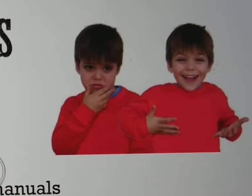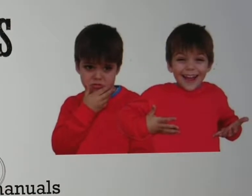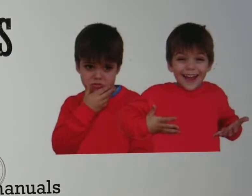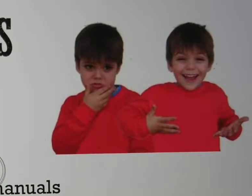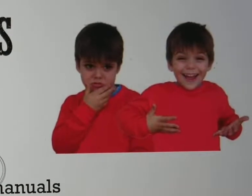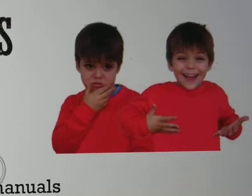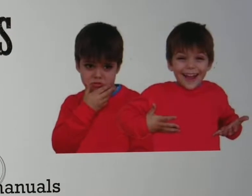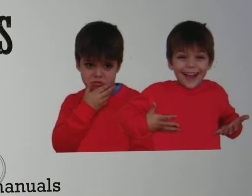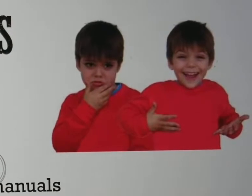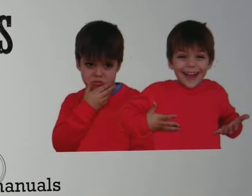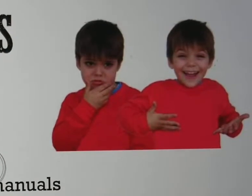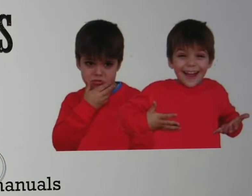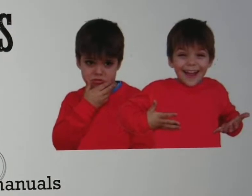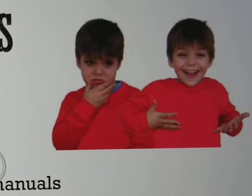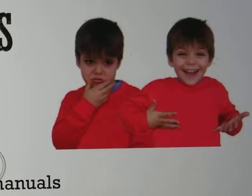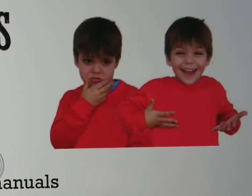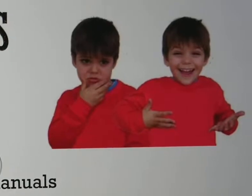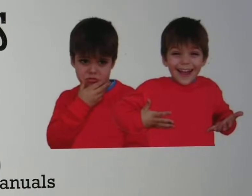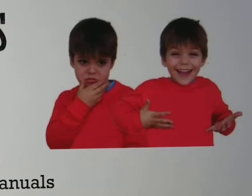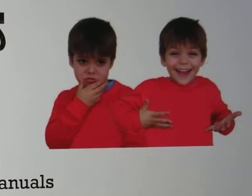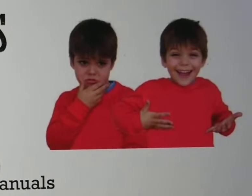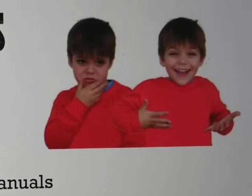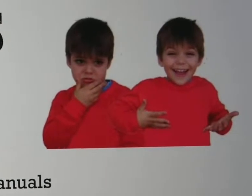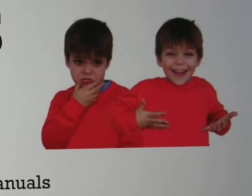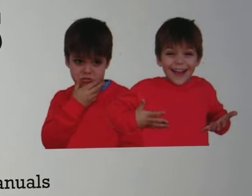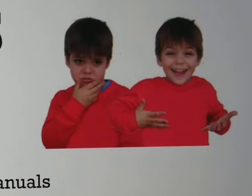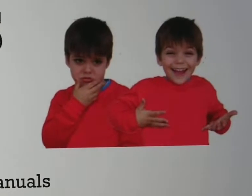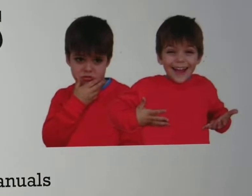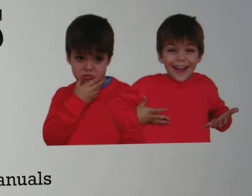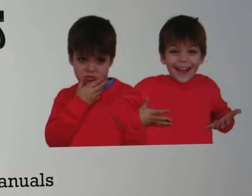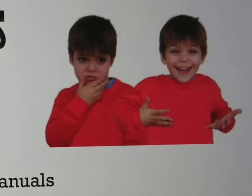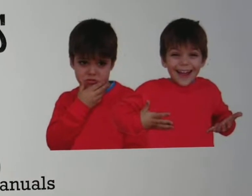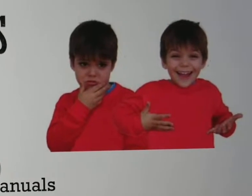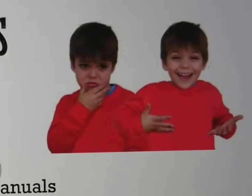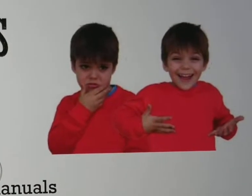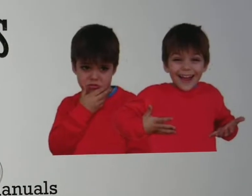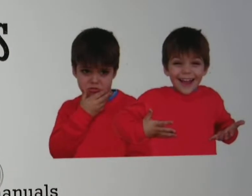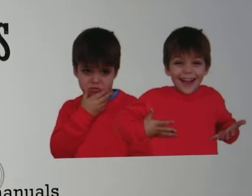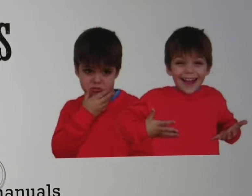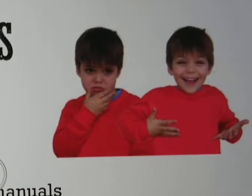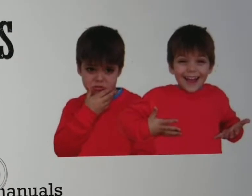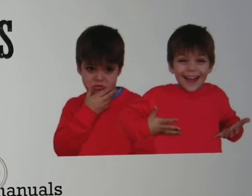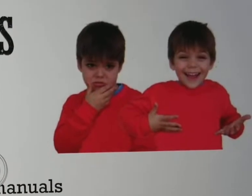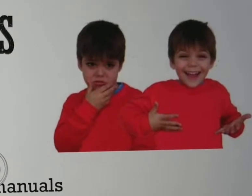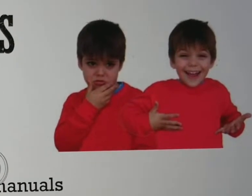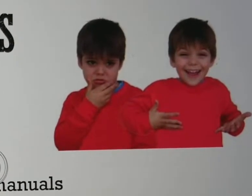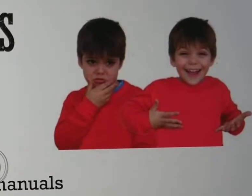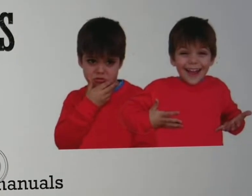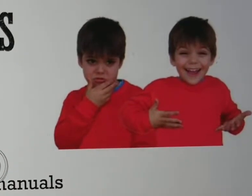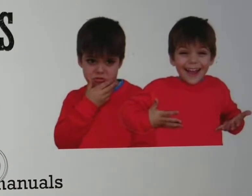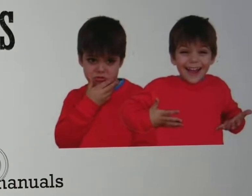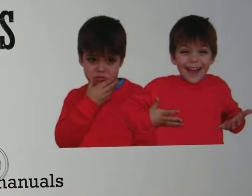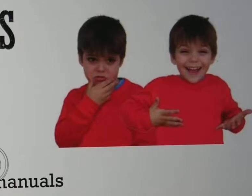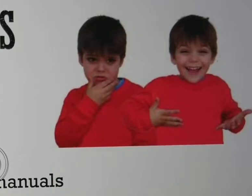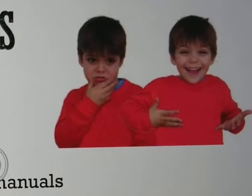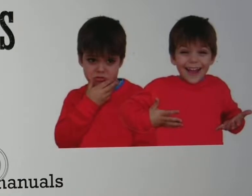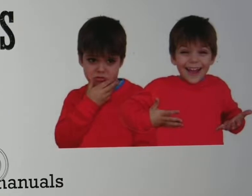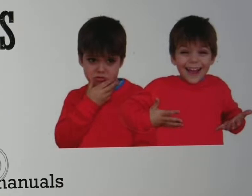consist of a subject and a verb. They're typically 2 to 3 signs long, and it's important to remember